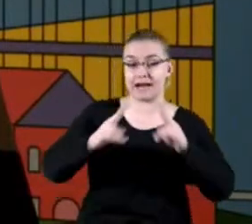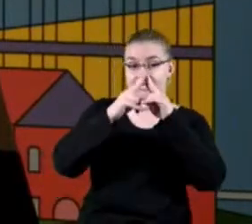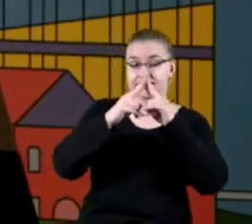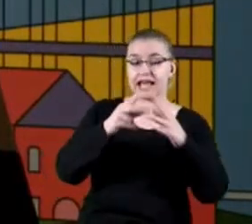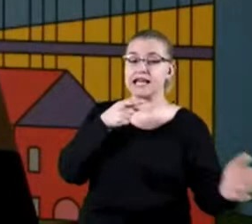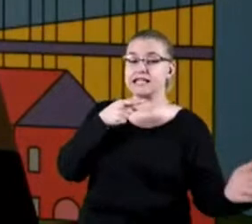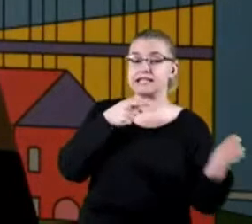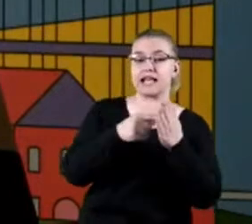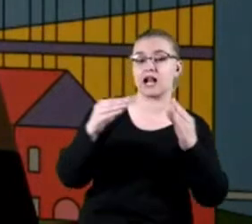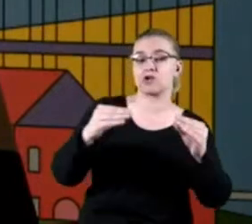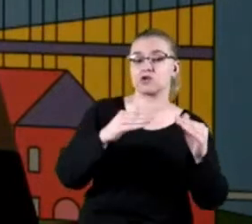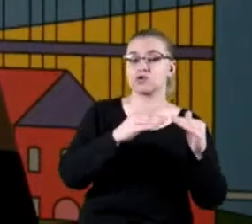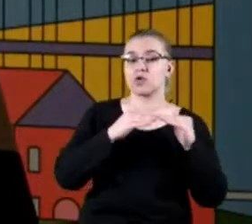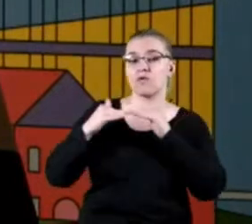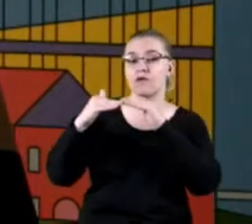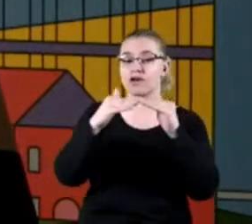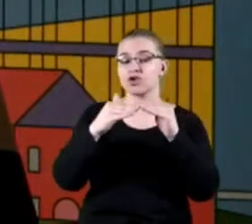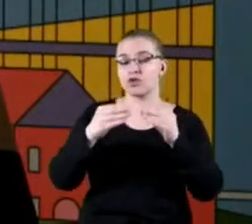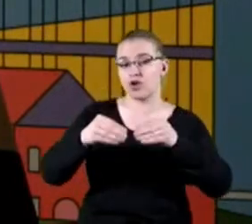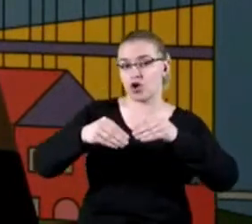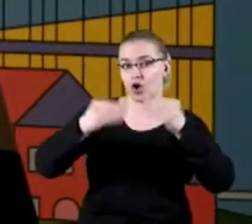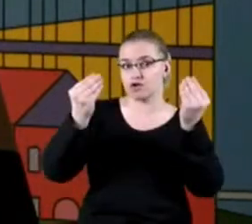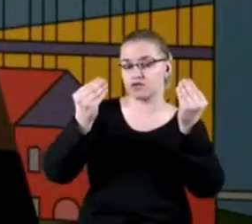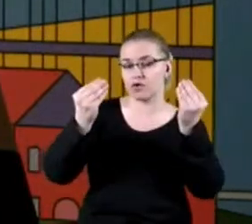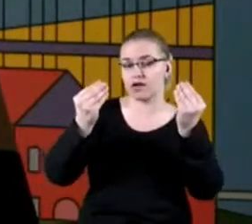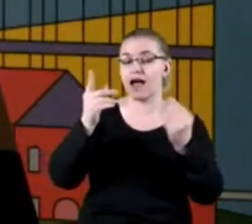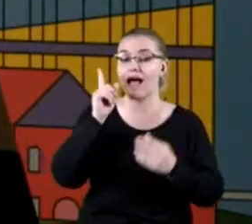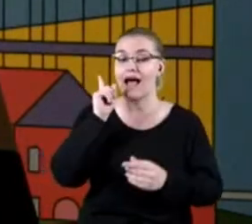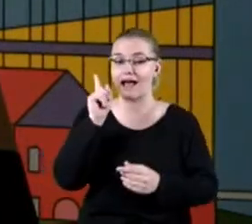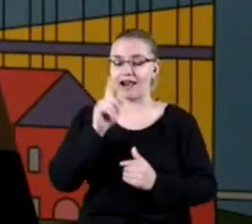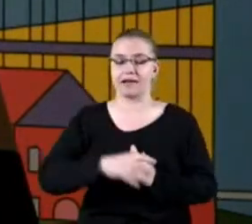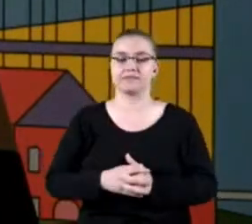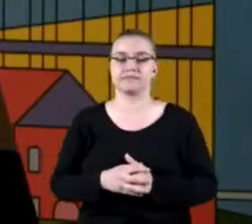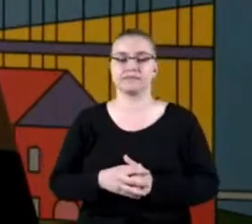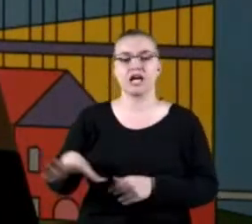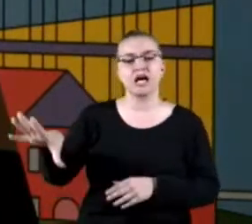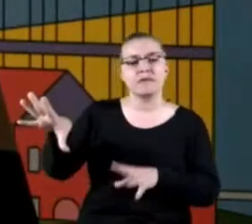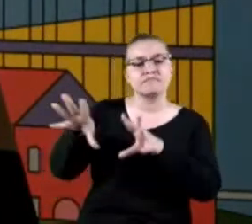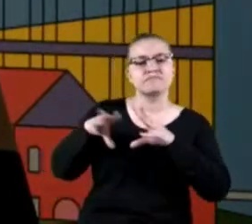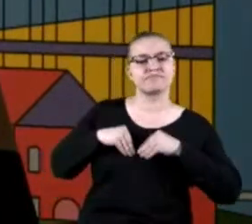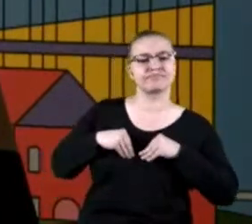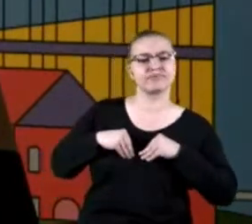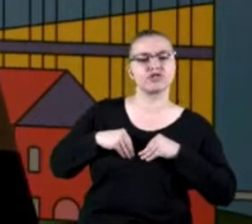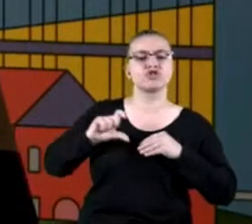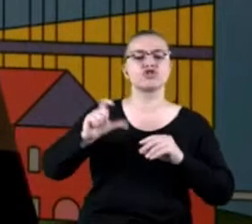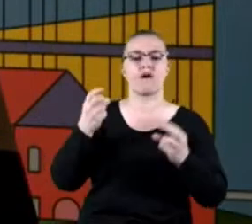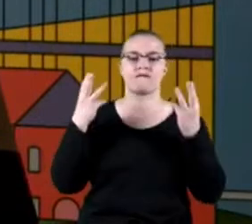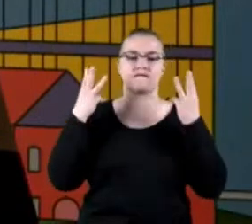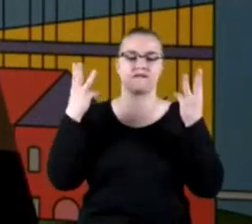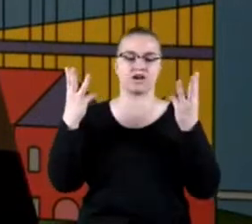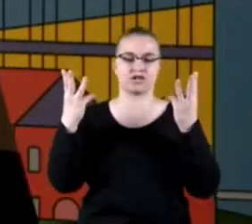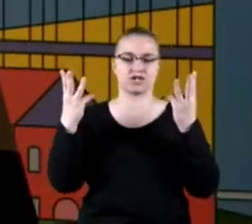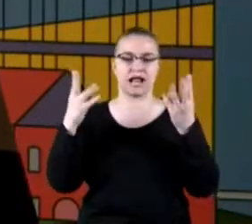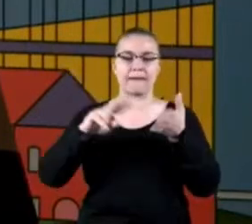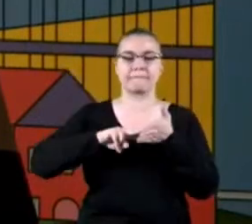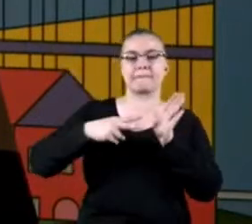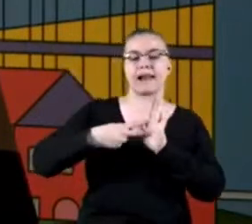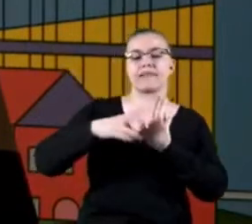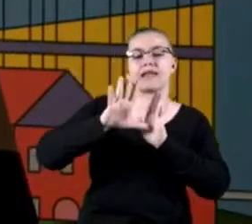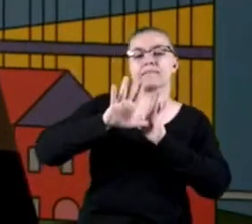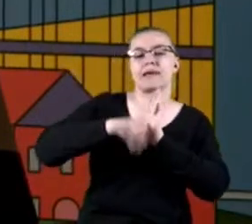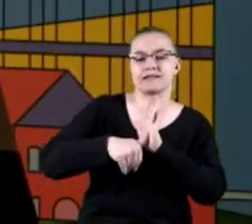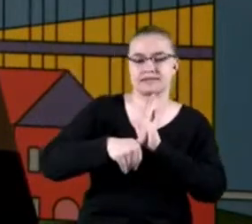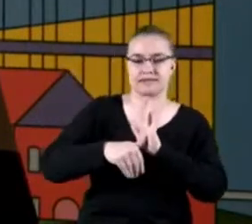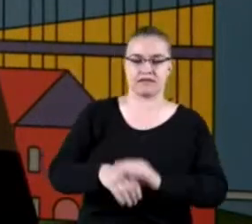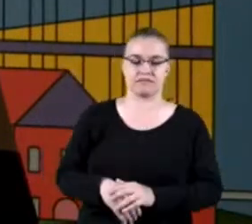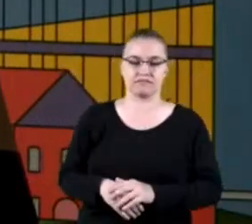real life of the urban area, metropolis and cities. And to do that, we